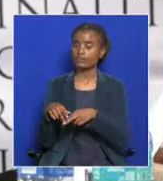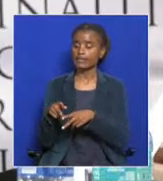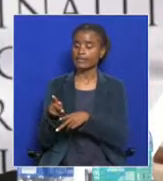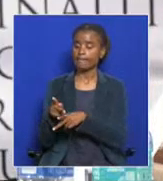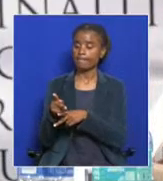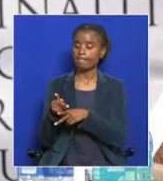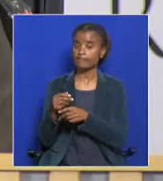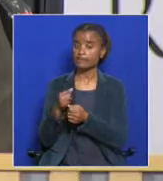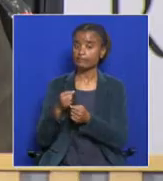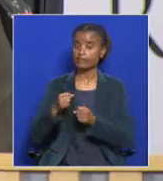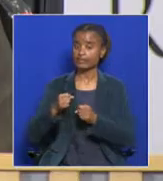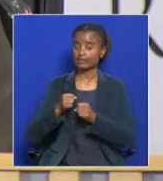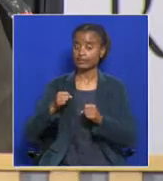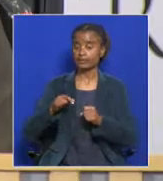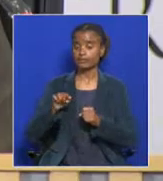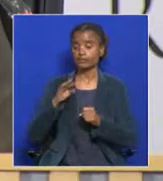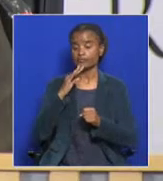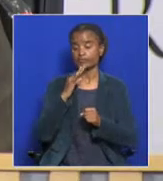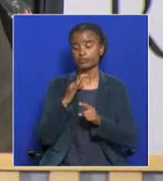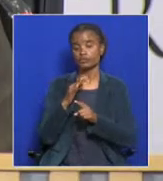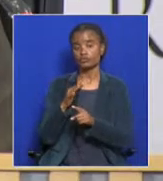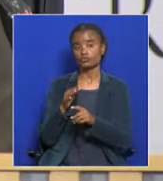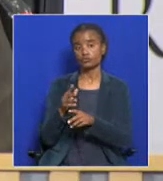Shepstone offices. Is that correct? Did I hear correctly?